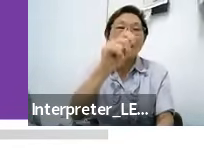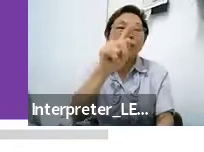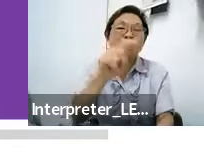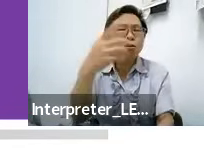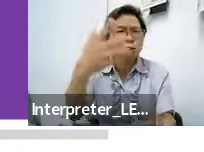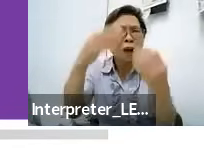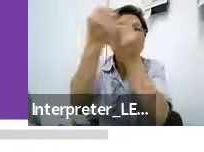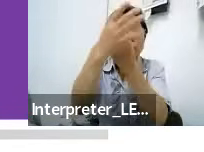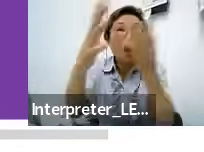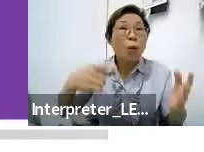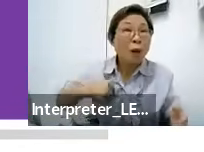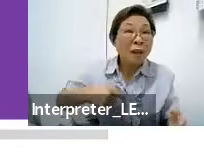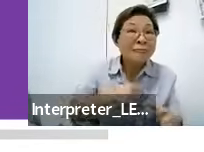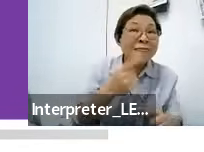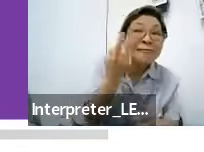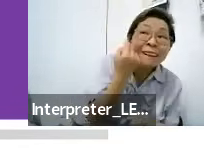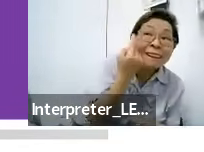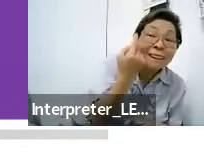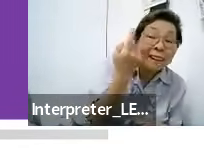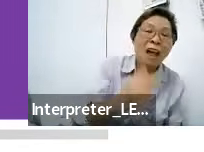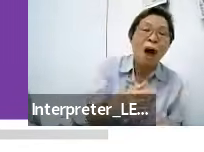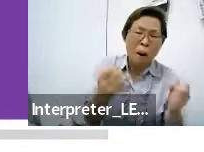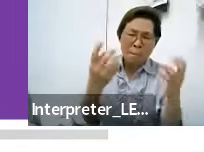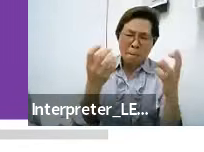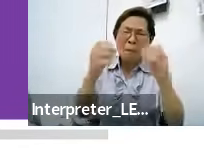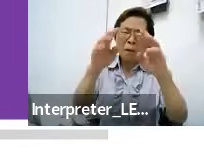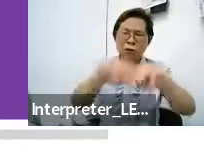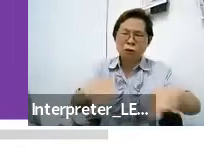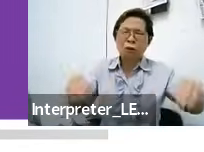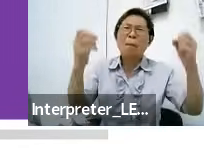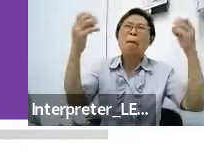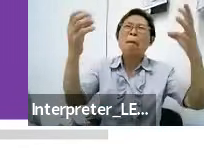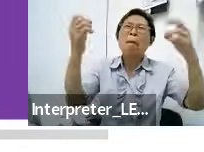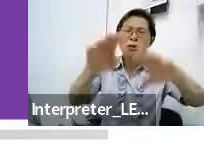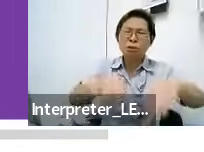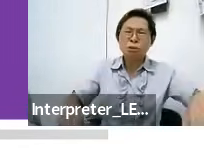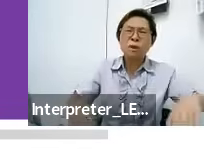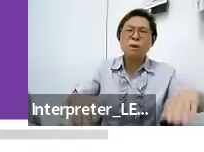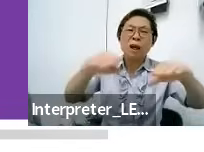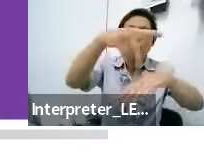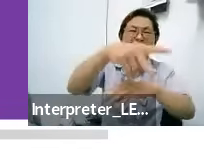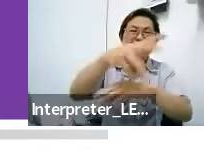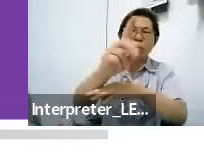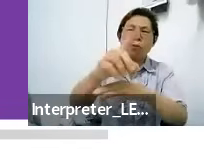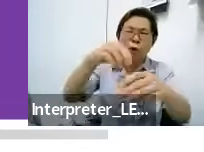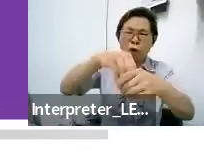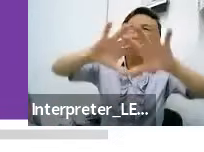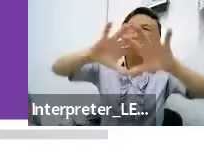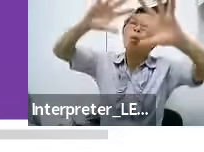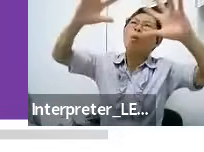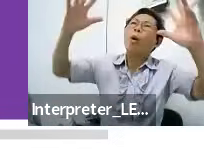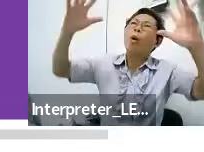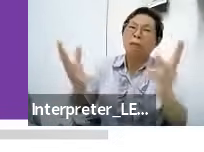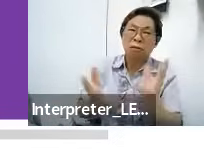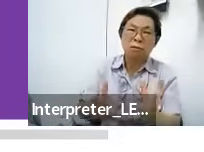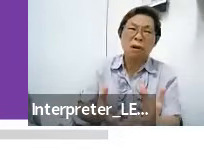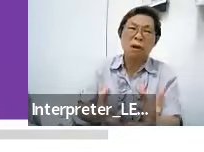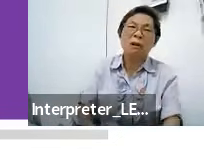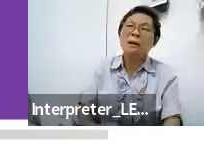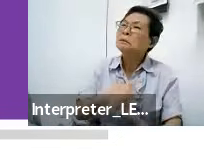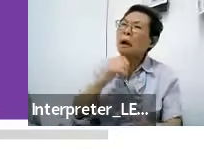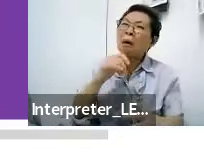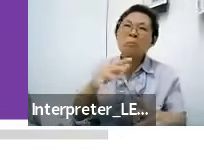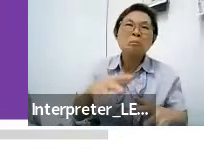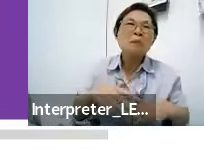earlier, that there are still many students with disabilities worldwide that do not receive the